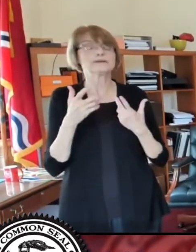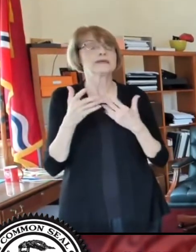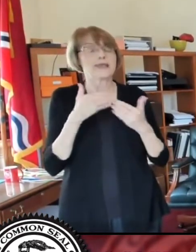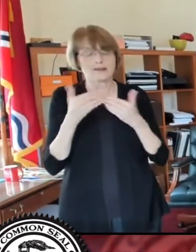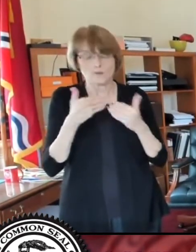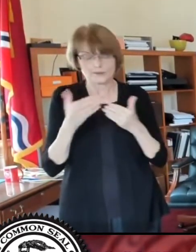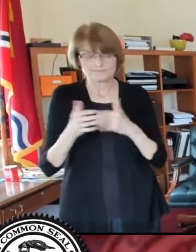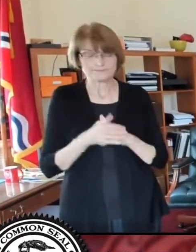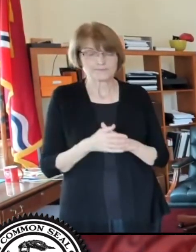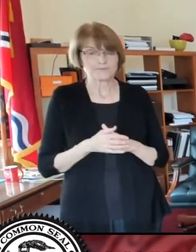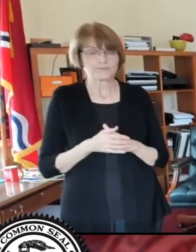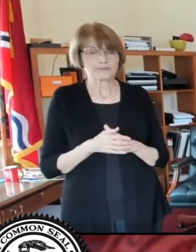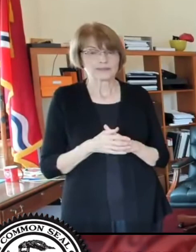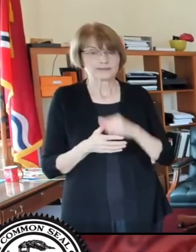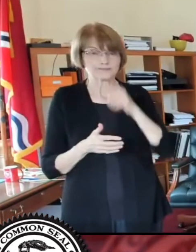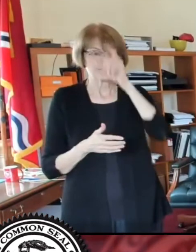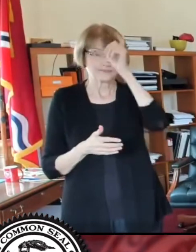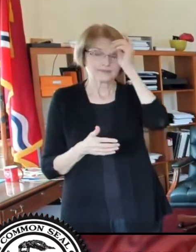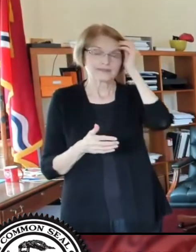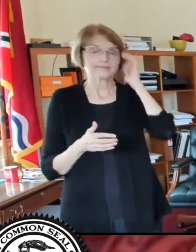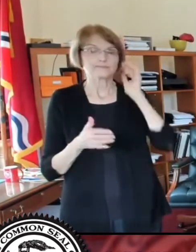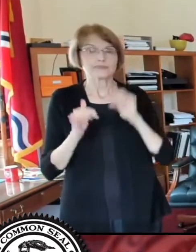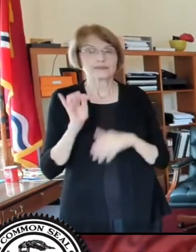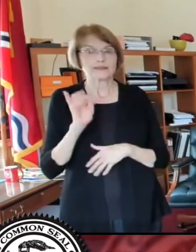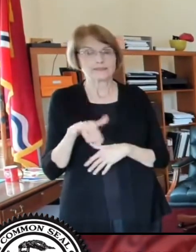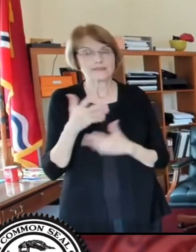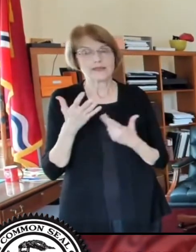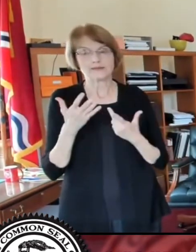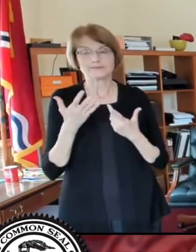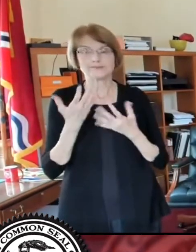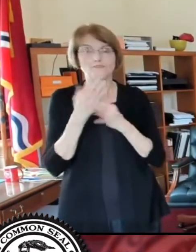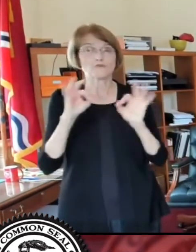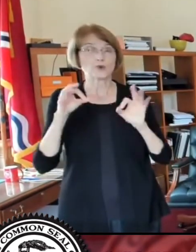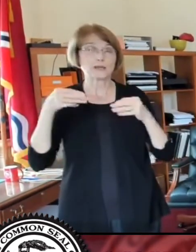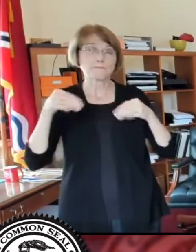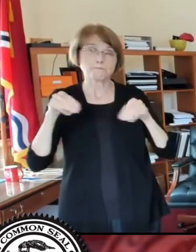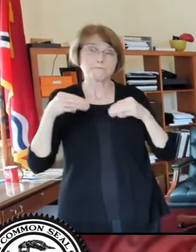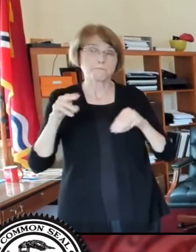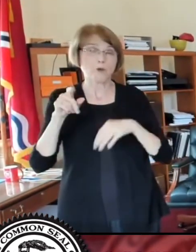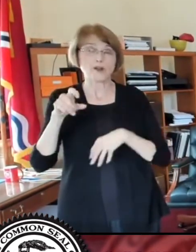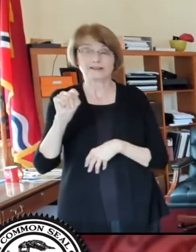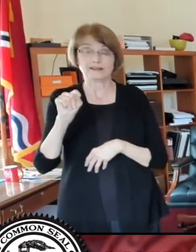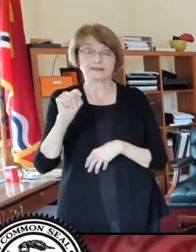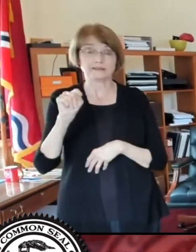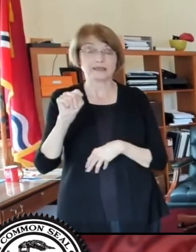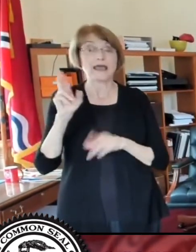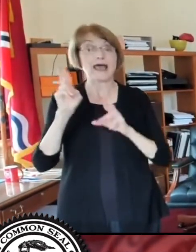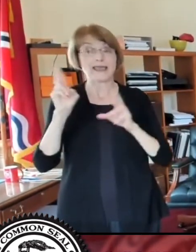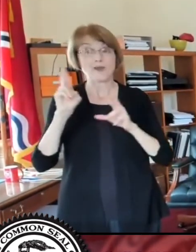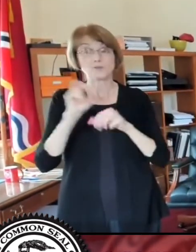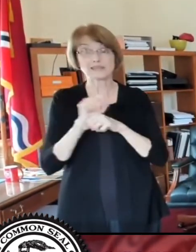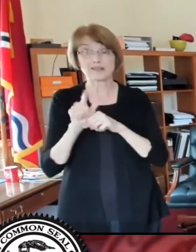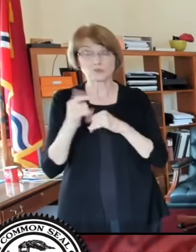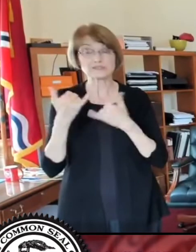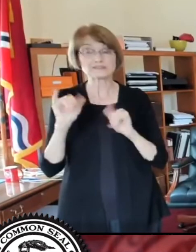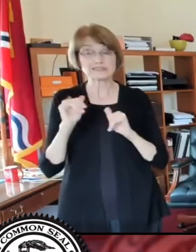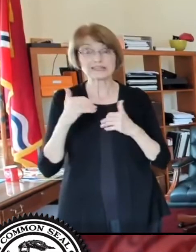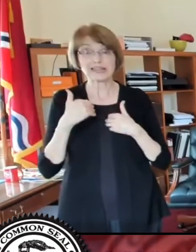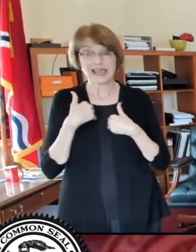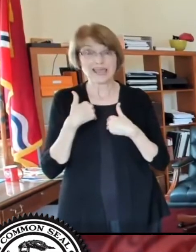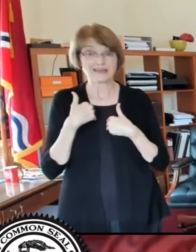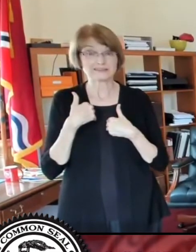rate, it's a free market condition. I hope that St. Louis still has those